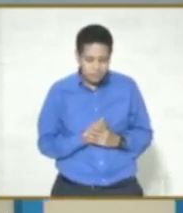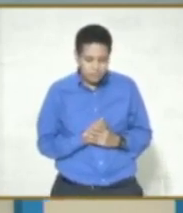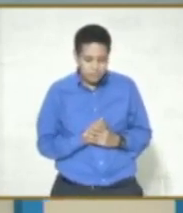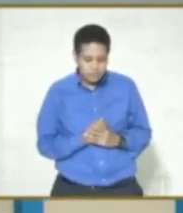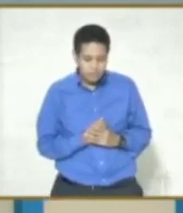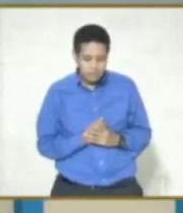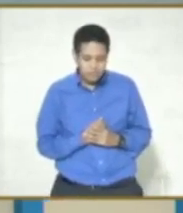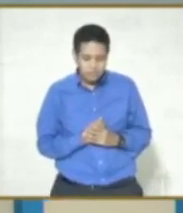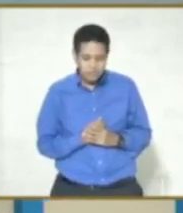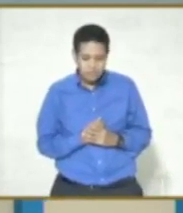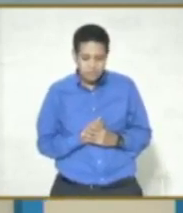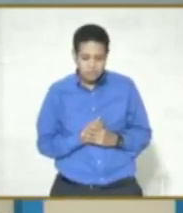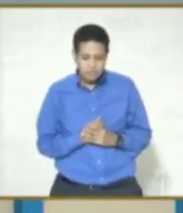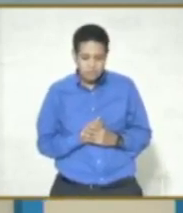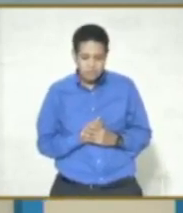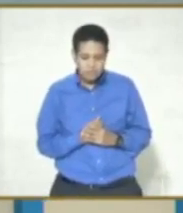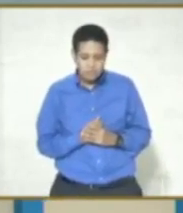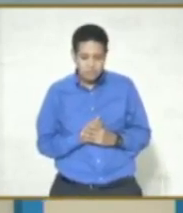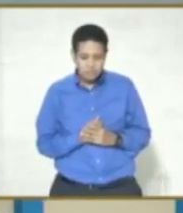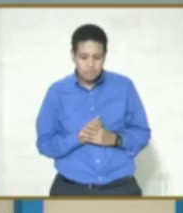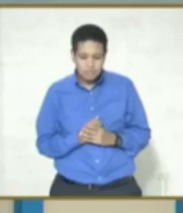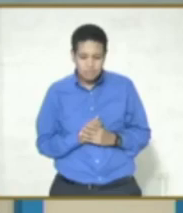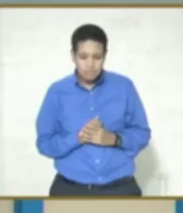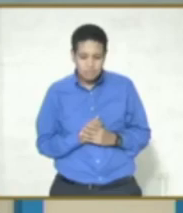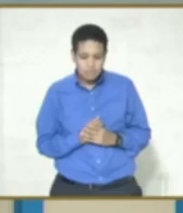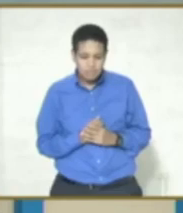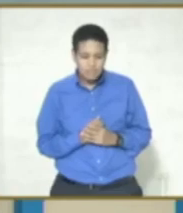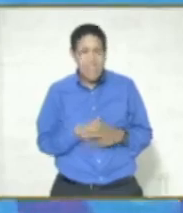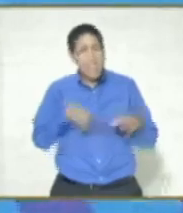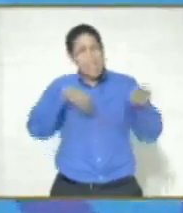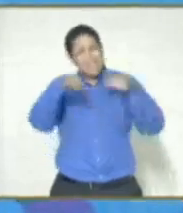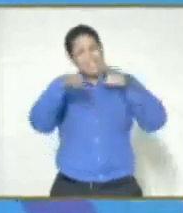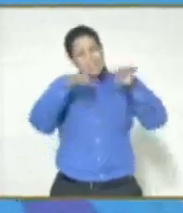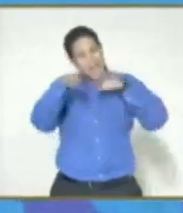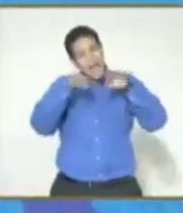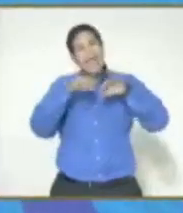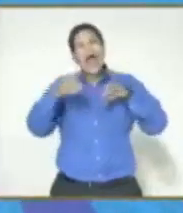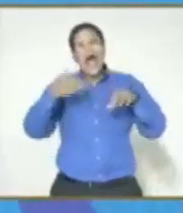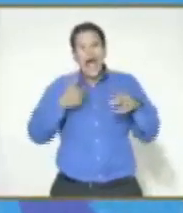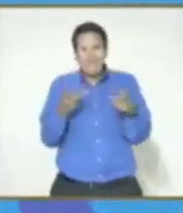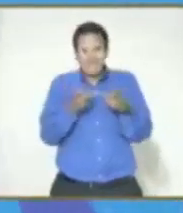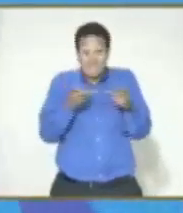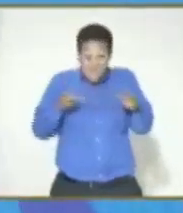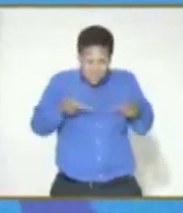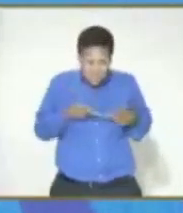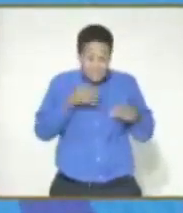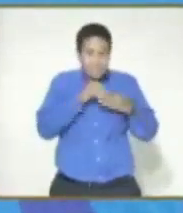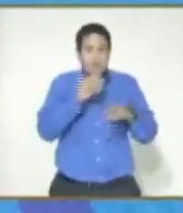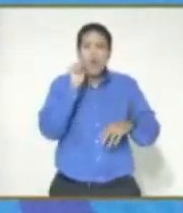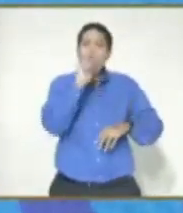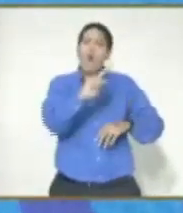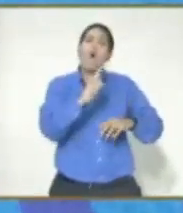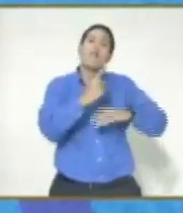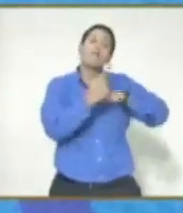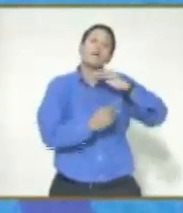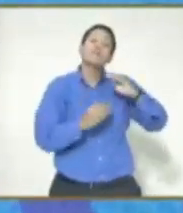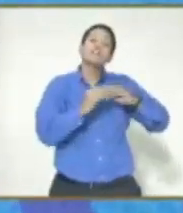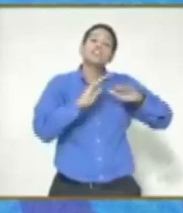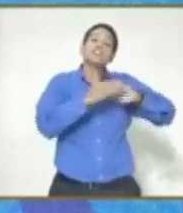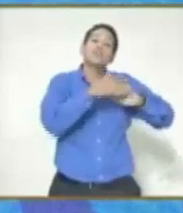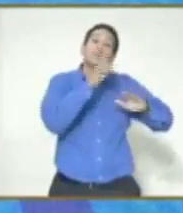there is facilities, as I said before, in all the parishes in Jamaica